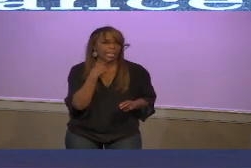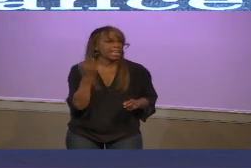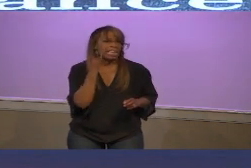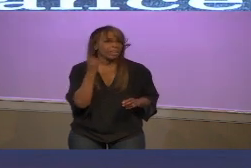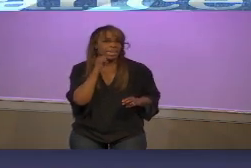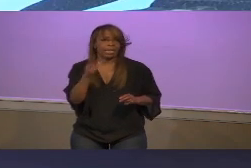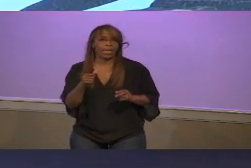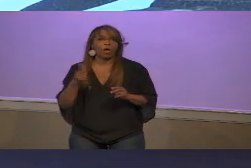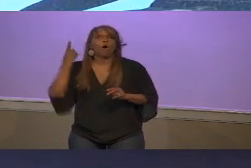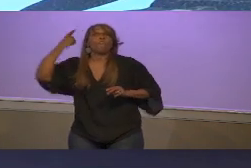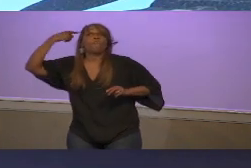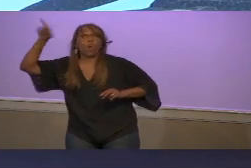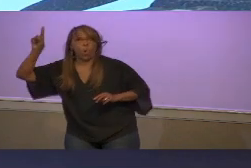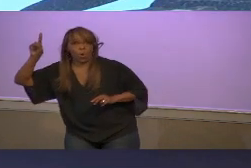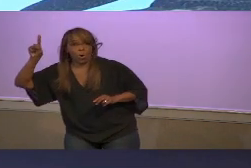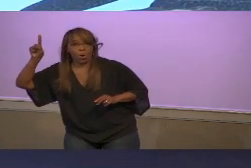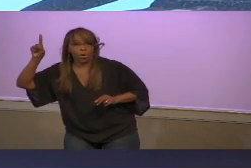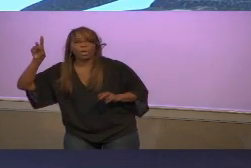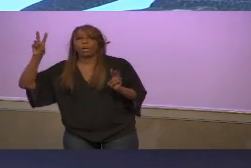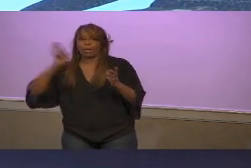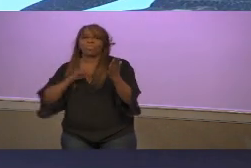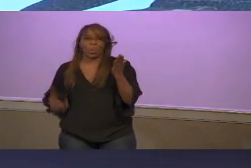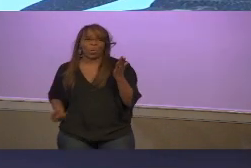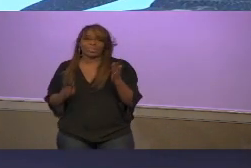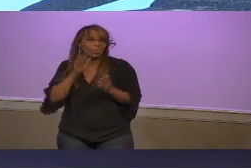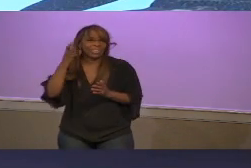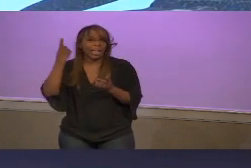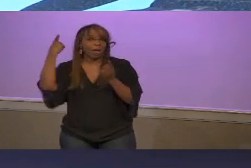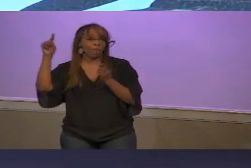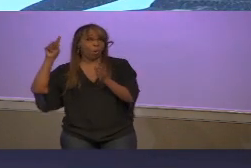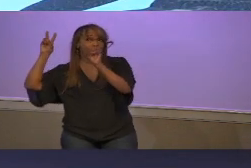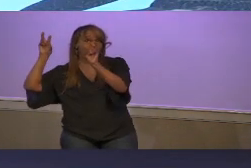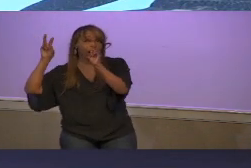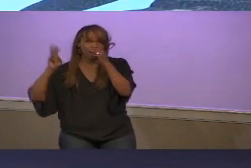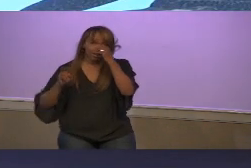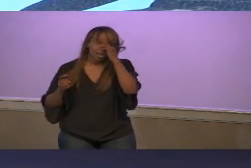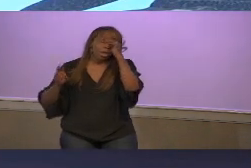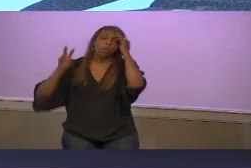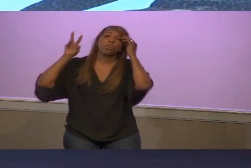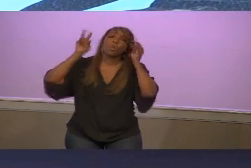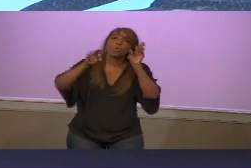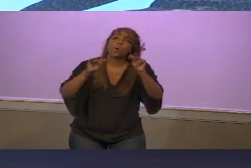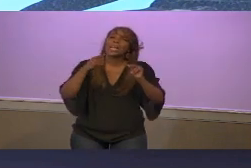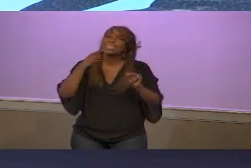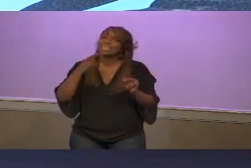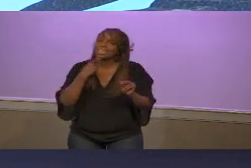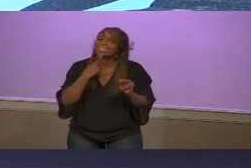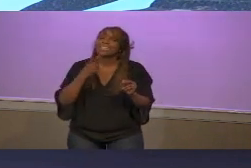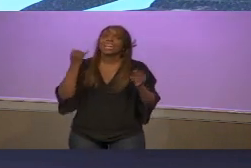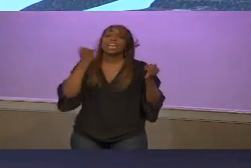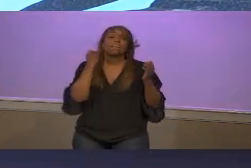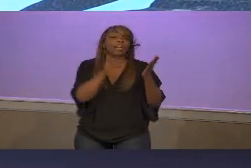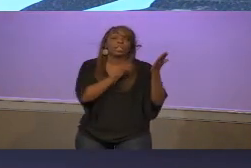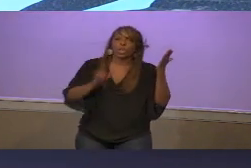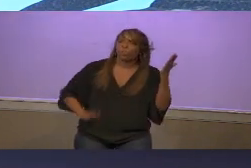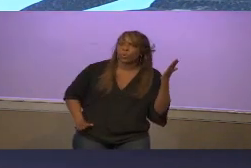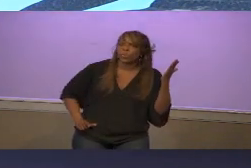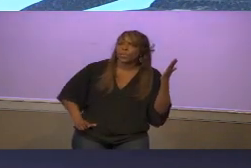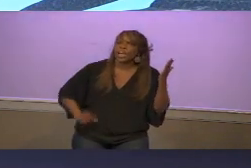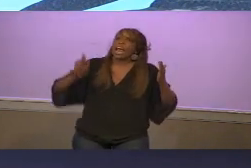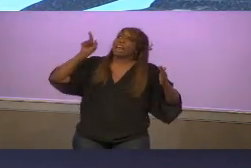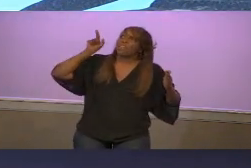had not been for the Lord who was on our side. No. Rather, it says, if it had not been